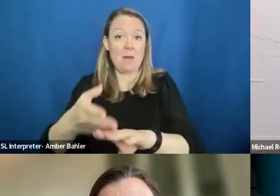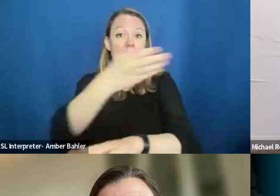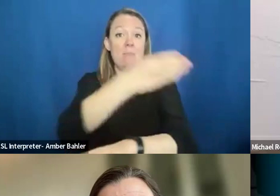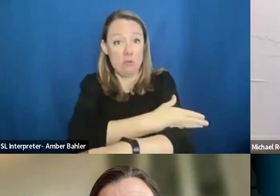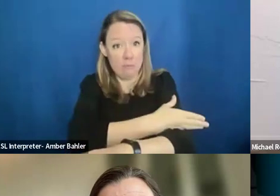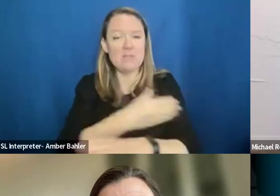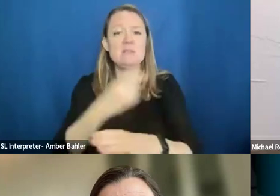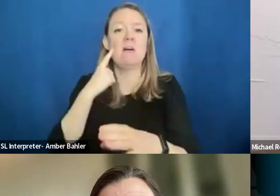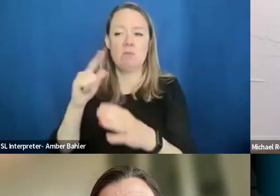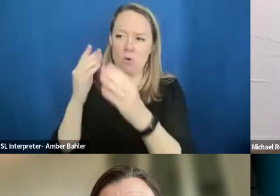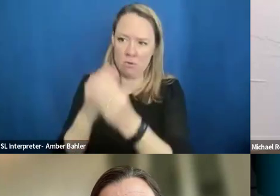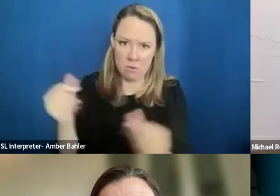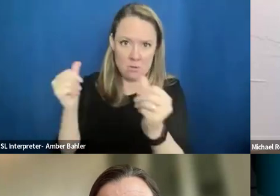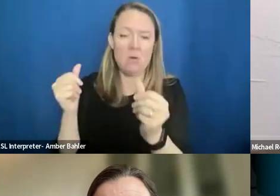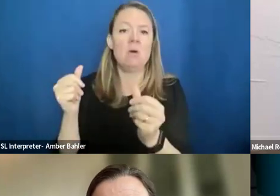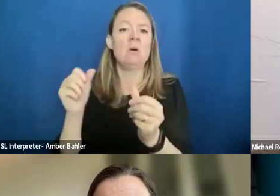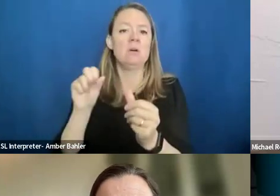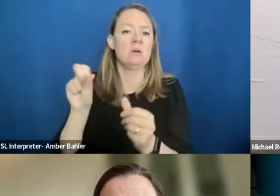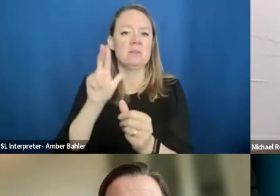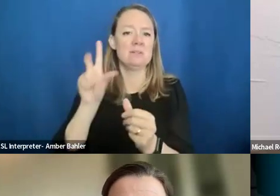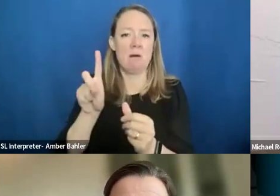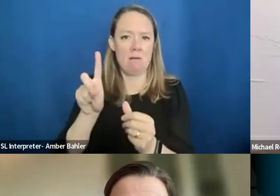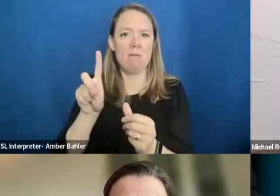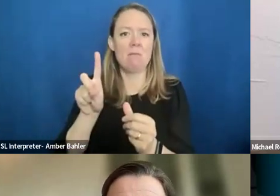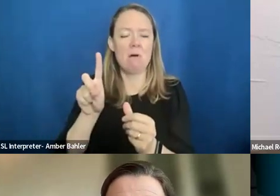substance use disorders and co-occurring disorder?